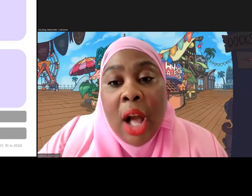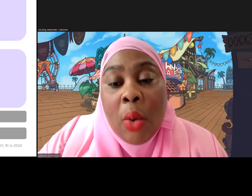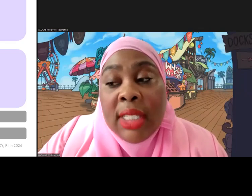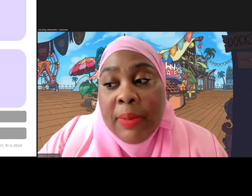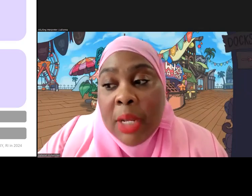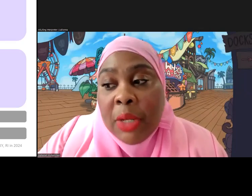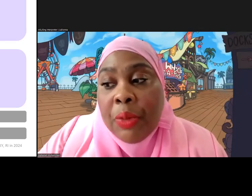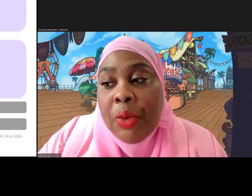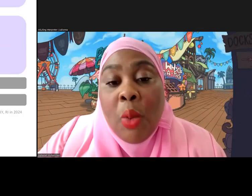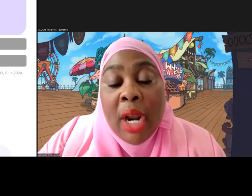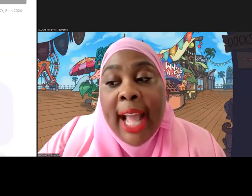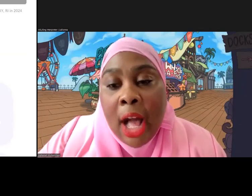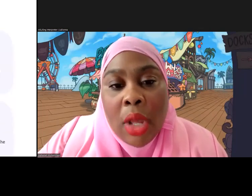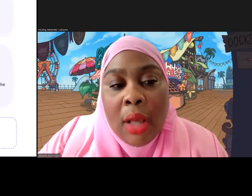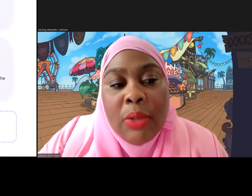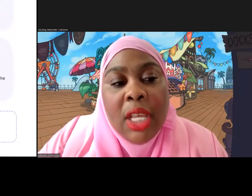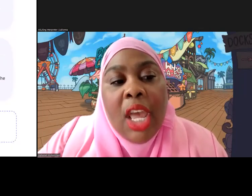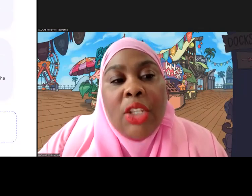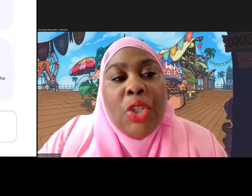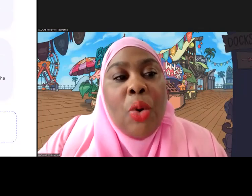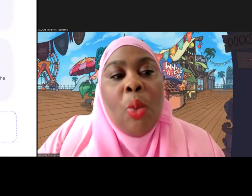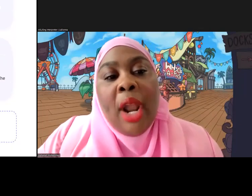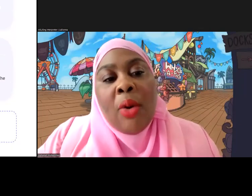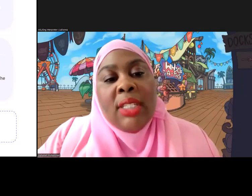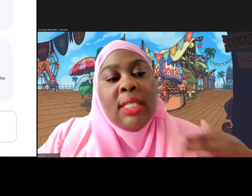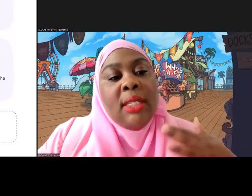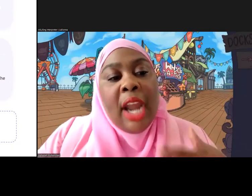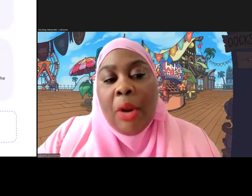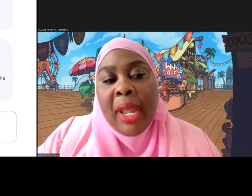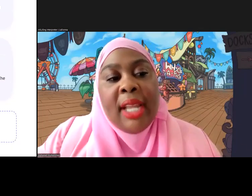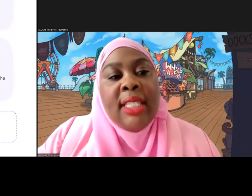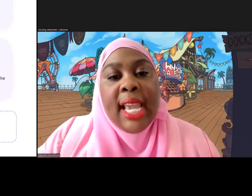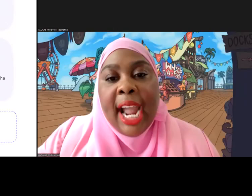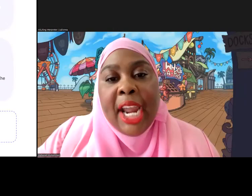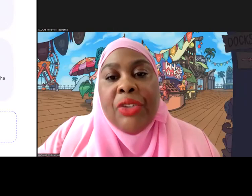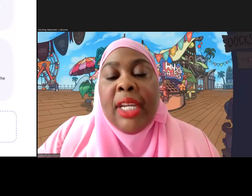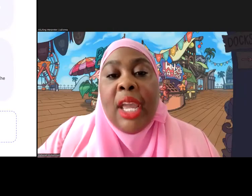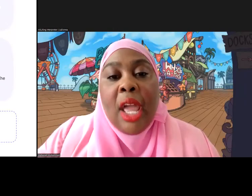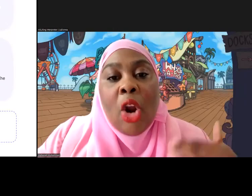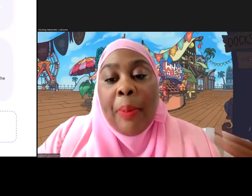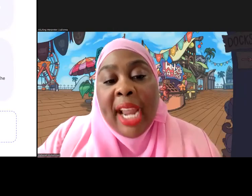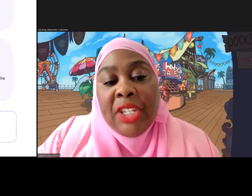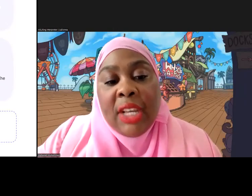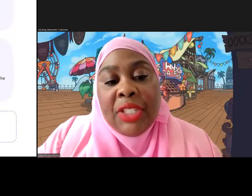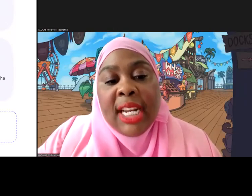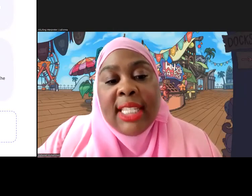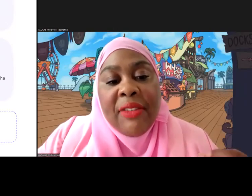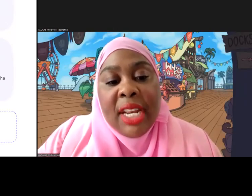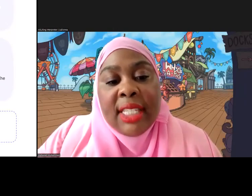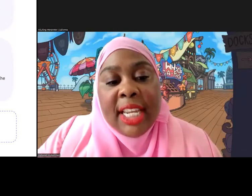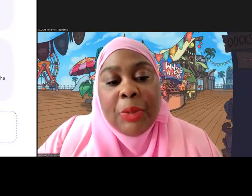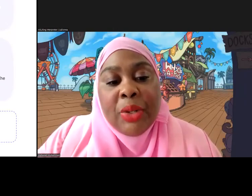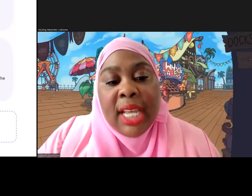how does our symptoms improve and what are the outcomes? So with our therapy, psychiatry, our patients have